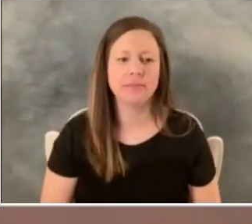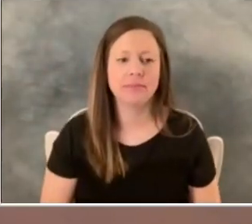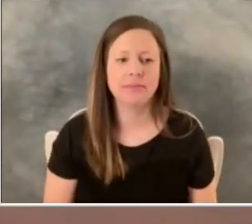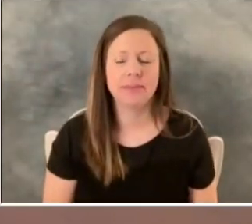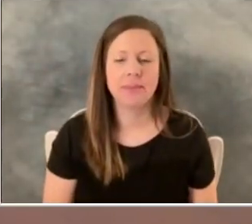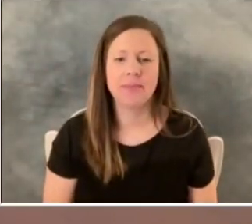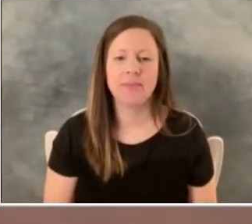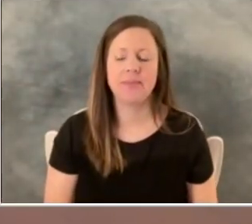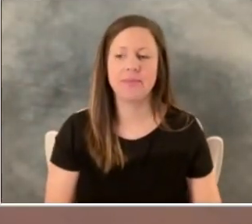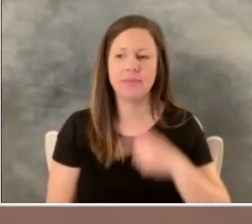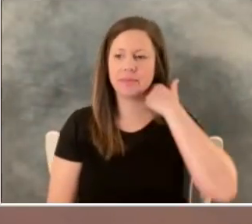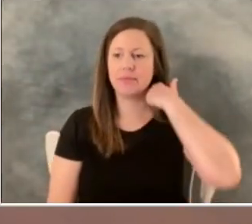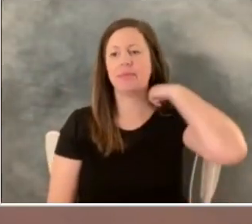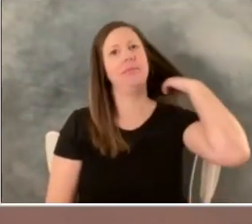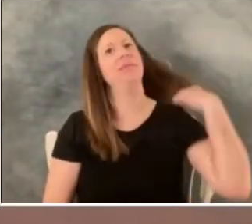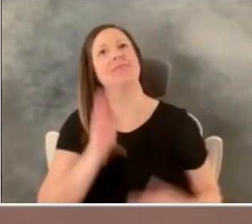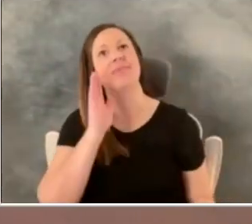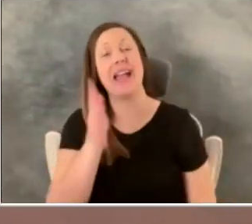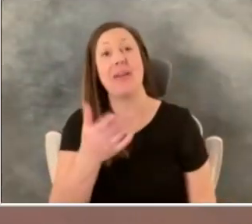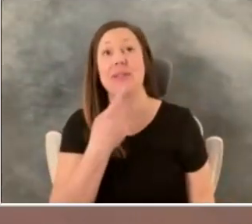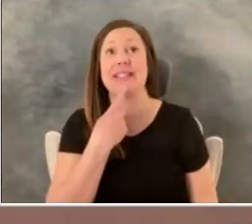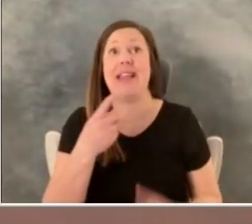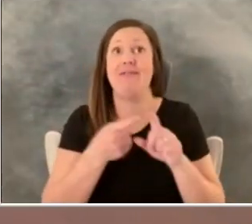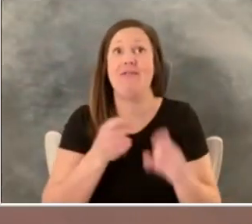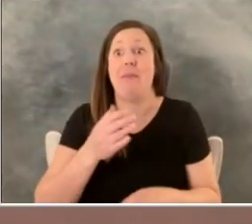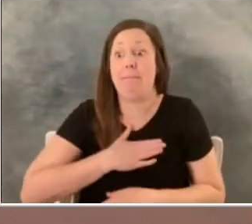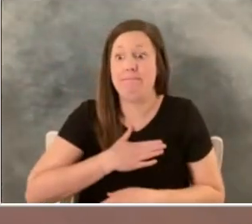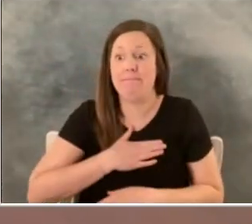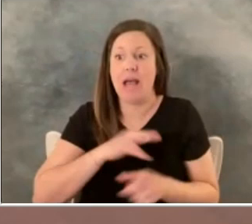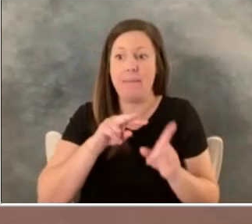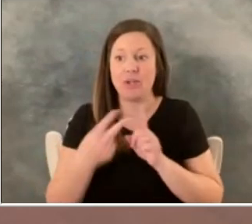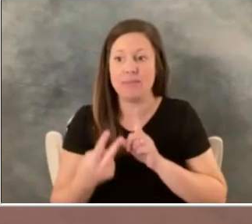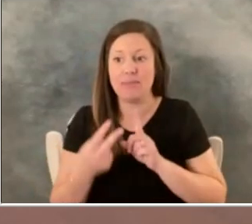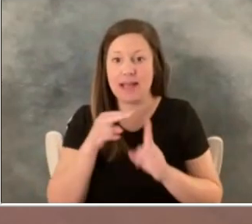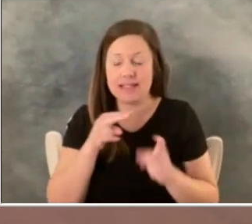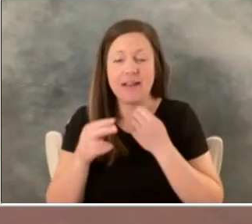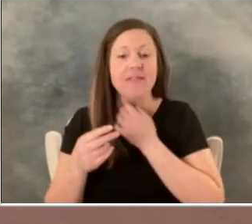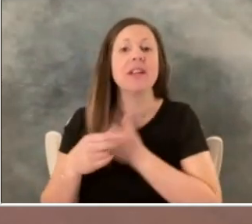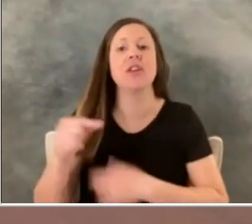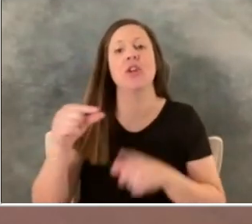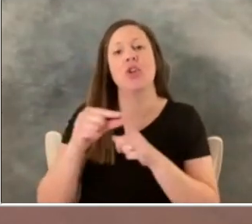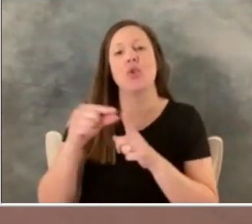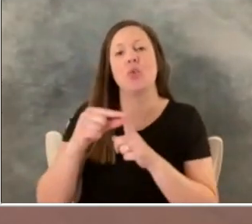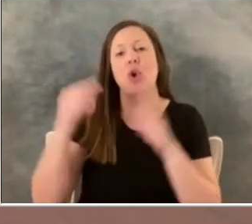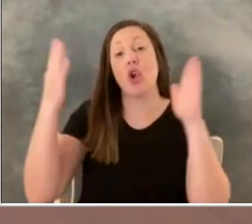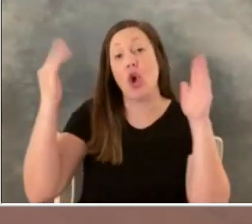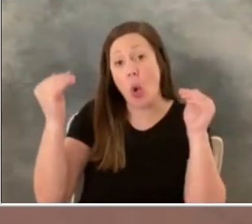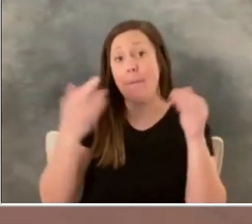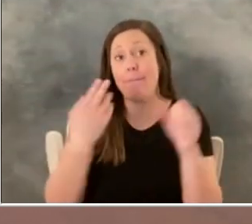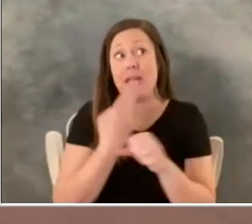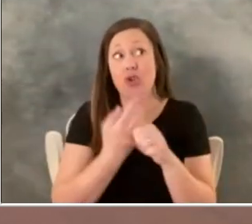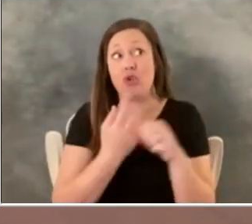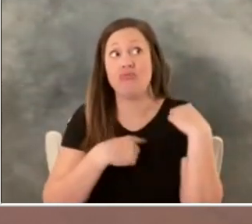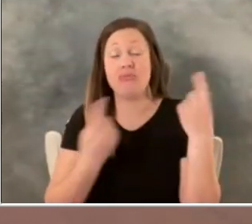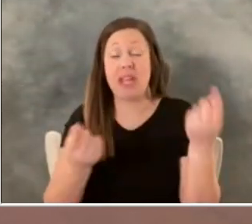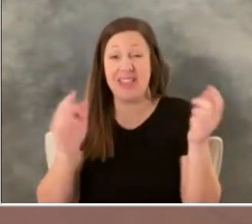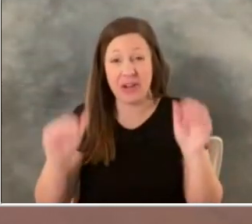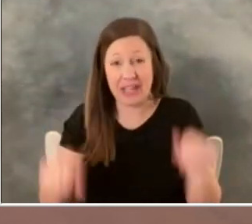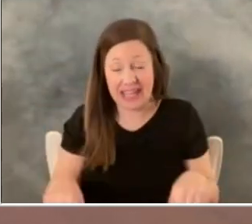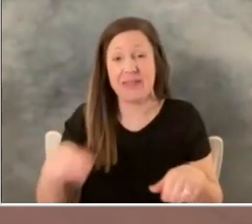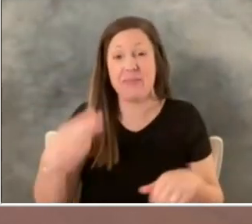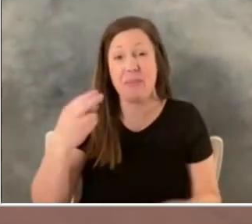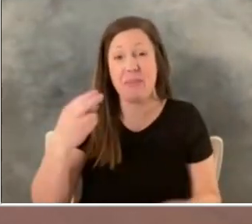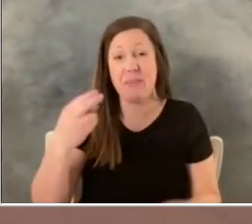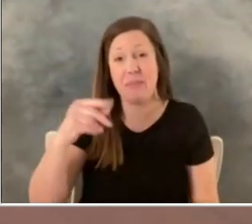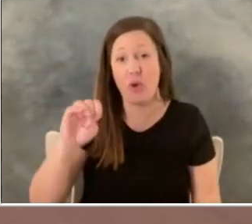I'd say the biggest takeaway from my perspective is that the word hope has been used, and there absolutely can be hope. And in the fear of a